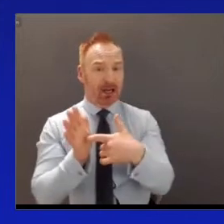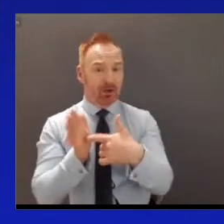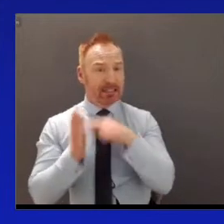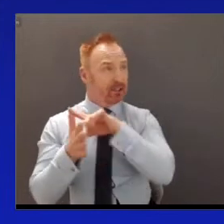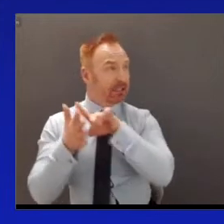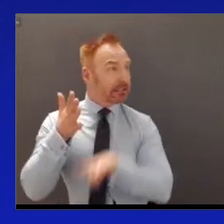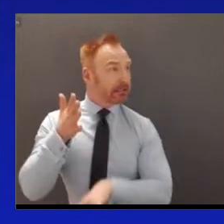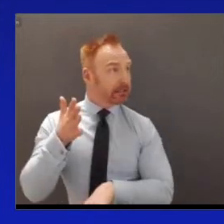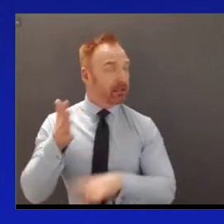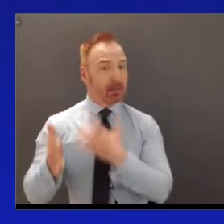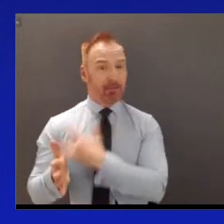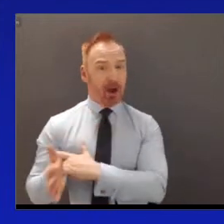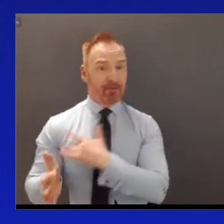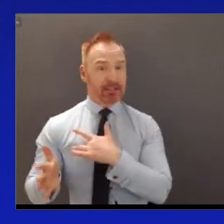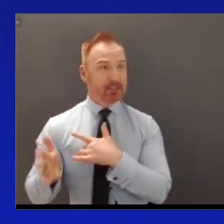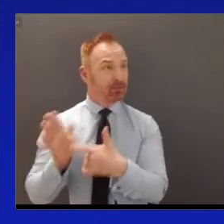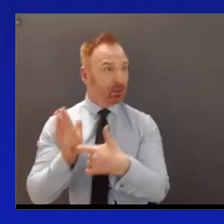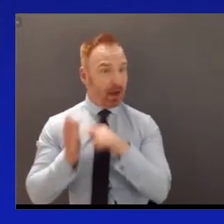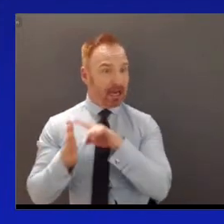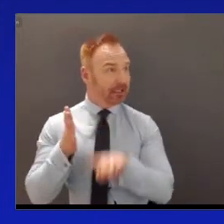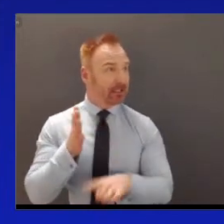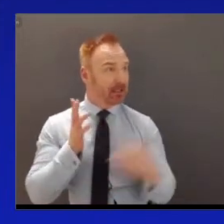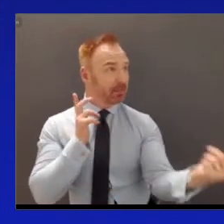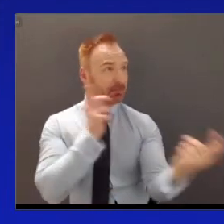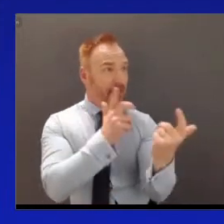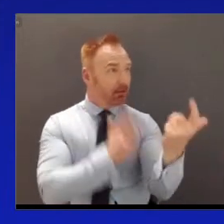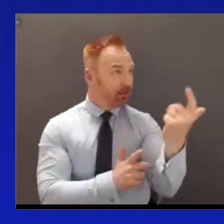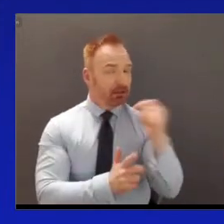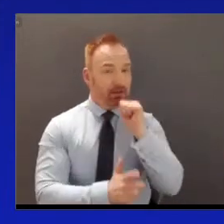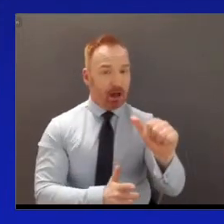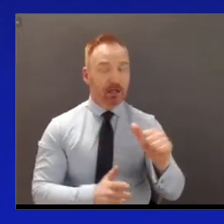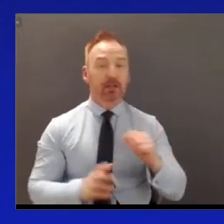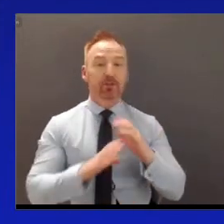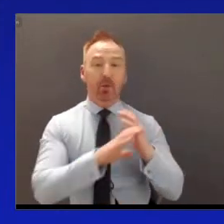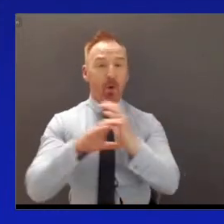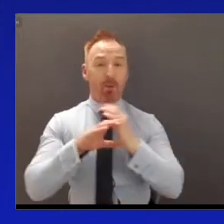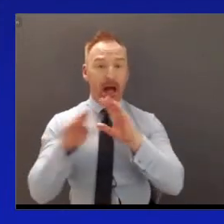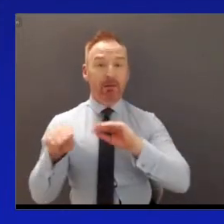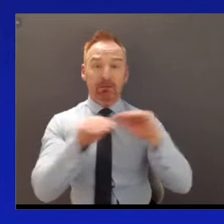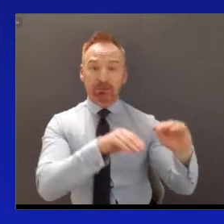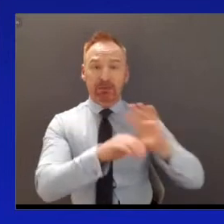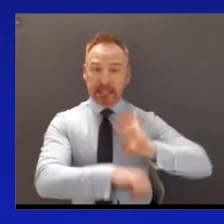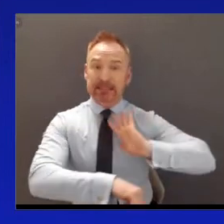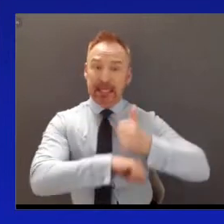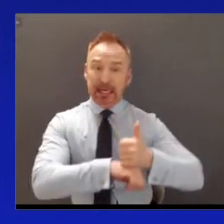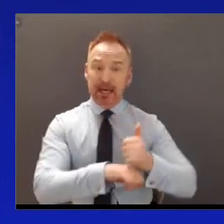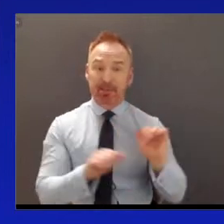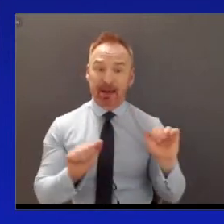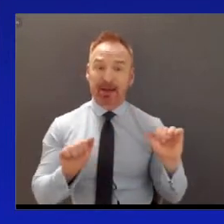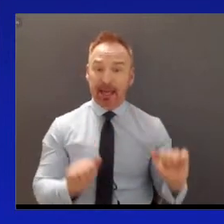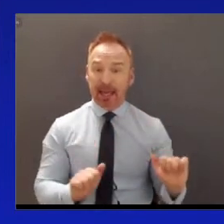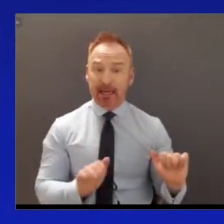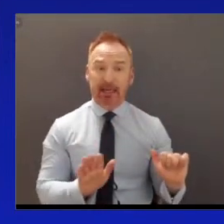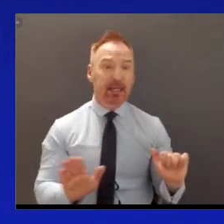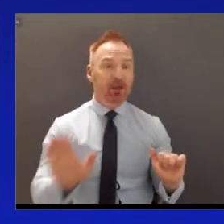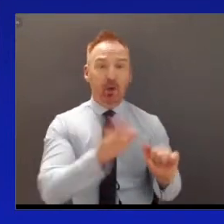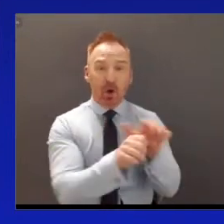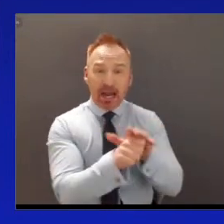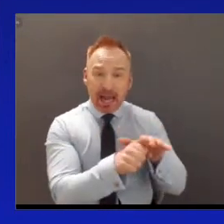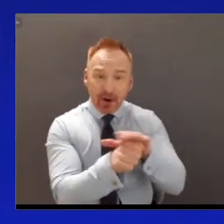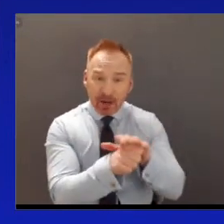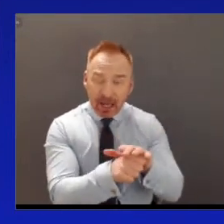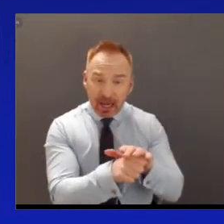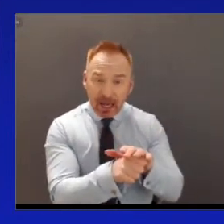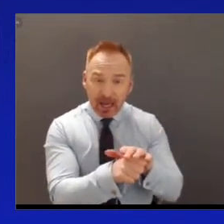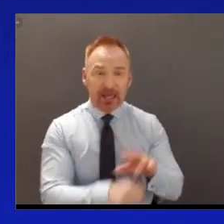provincial regulation. So a mobile site, of course, can be brought in. in your neighborhood in Vanier, for